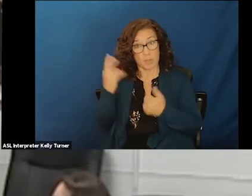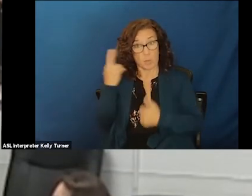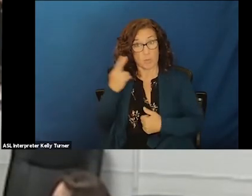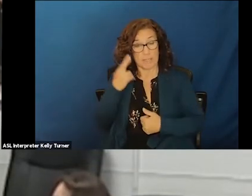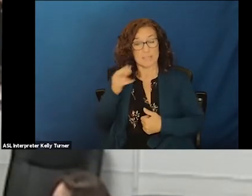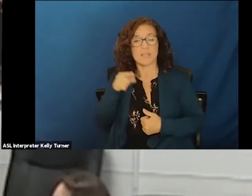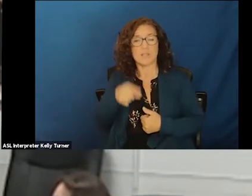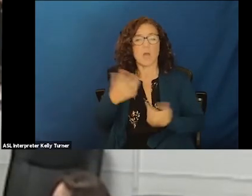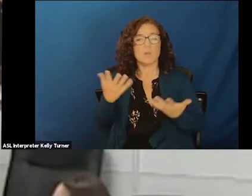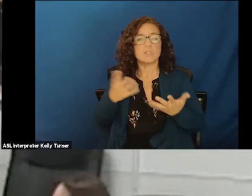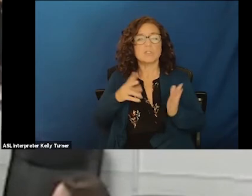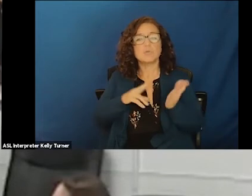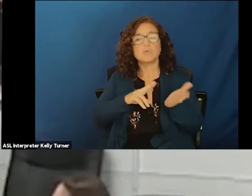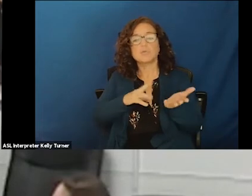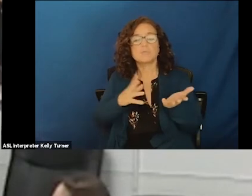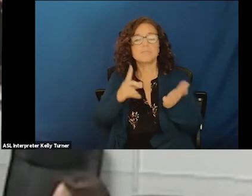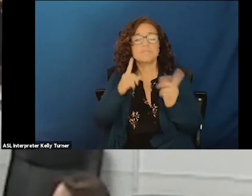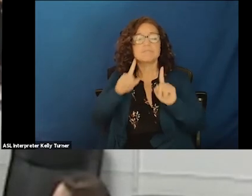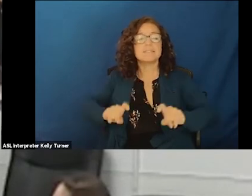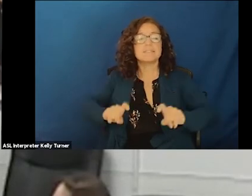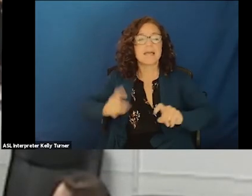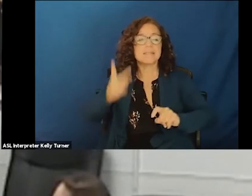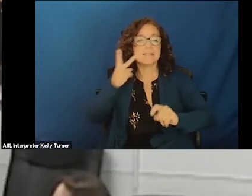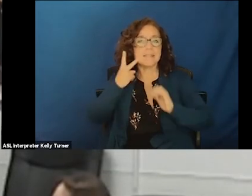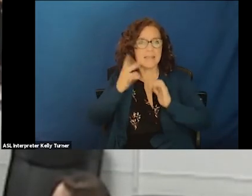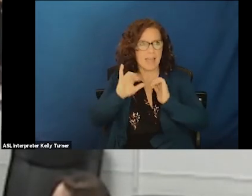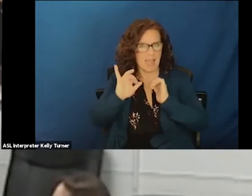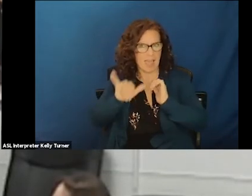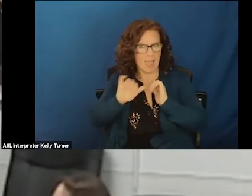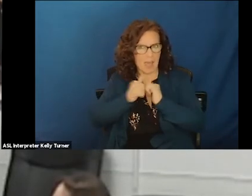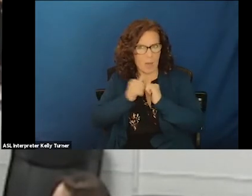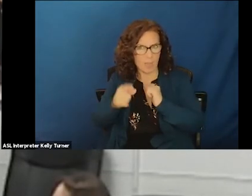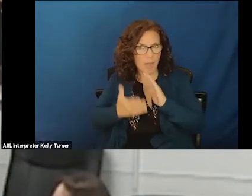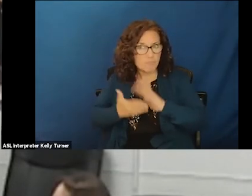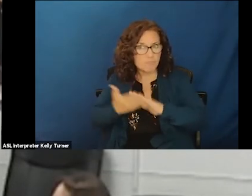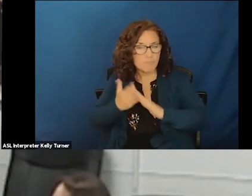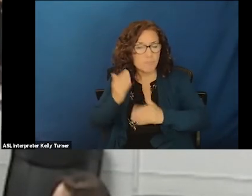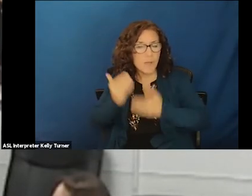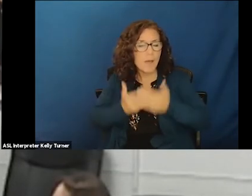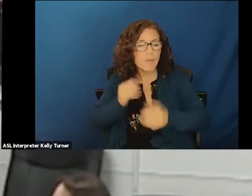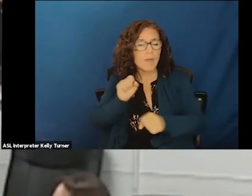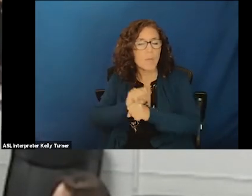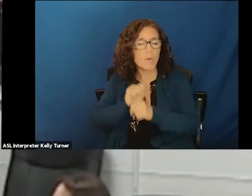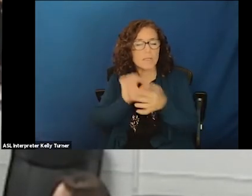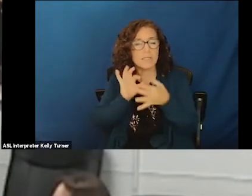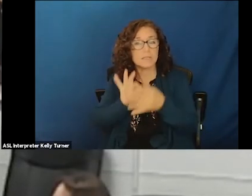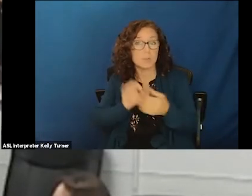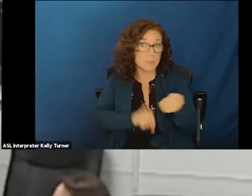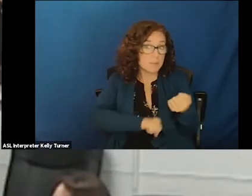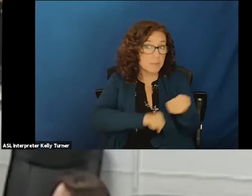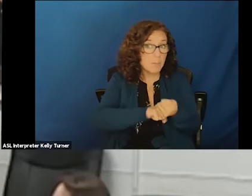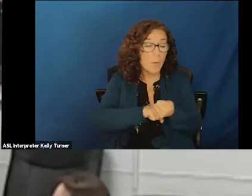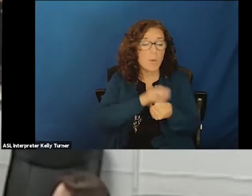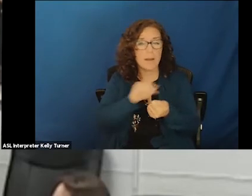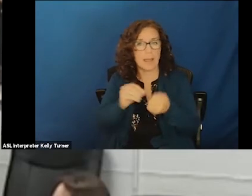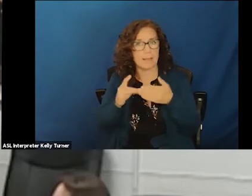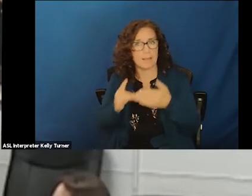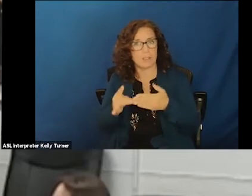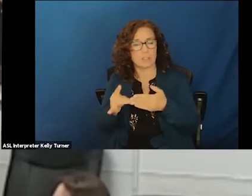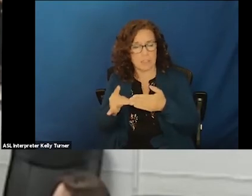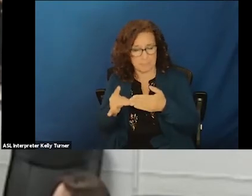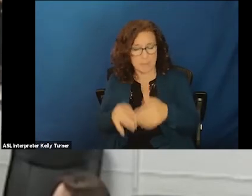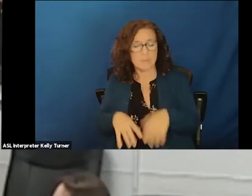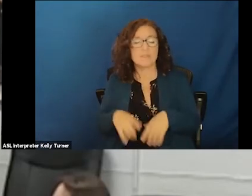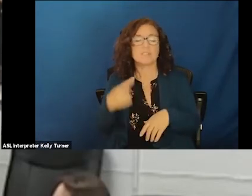development. And so what we're bringing to you tonight is a follow-up on that, but it's actually really timely because, as Dr.